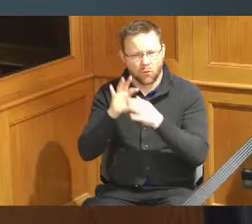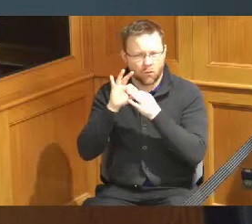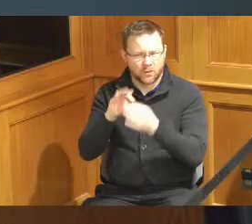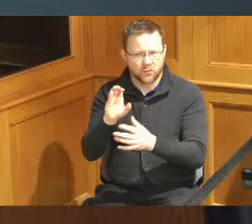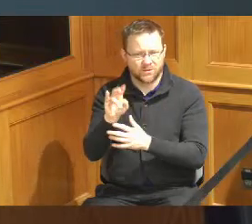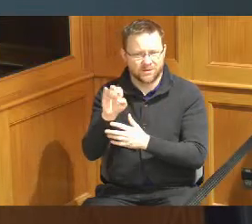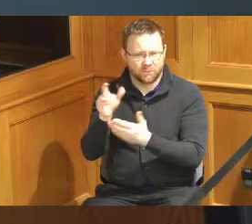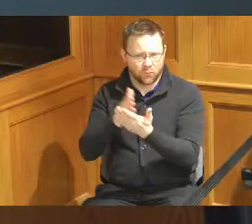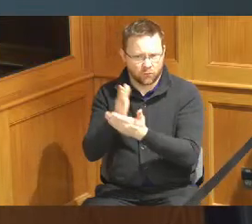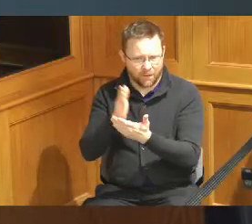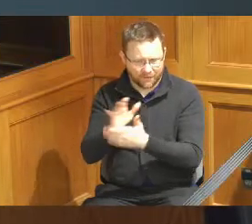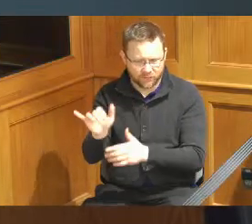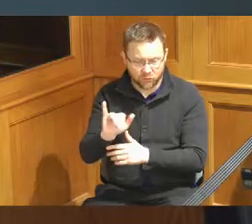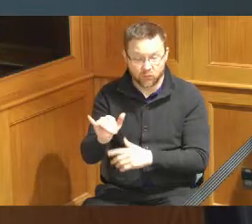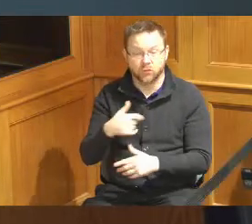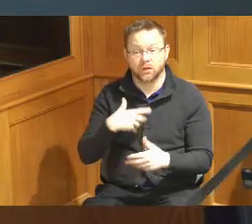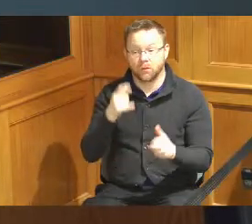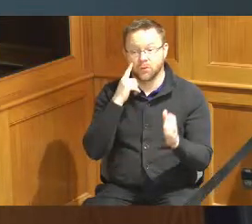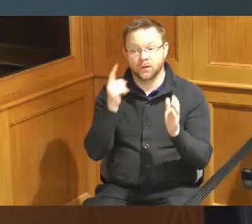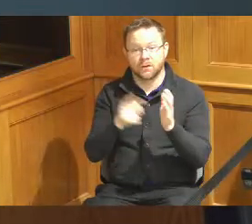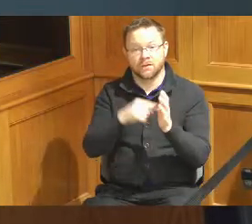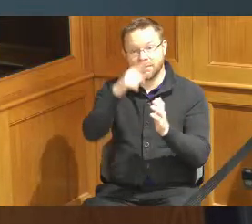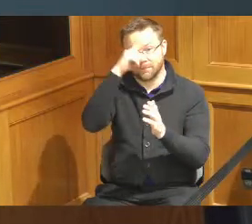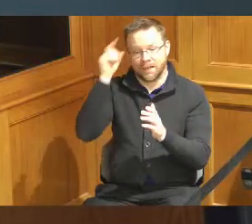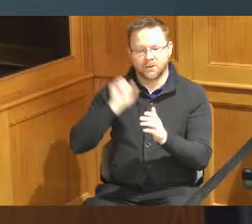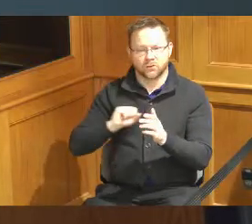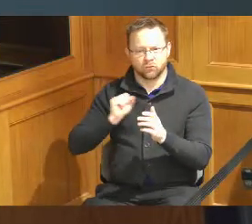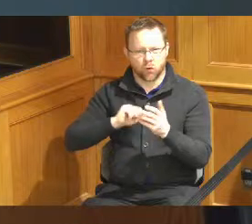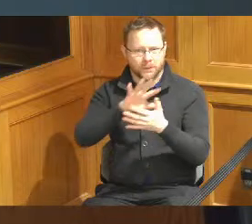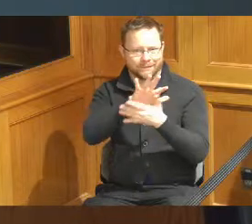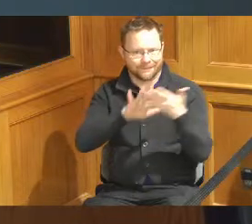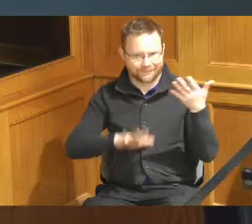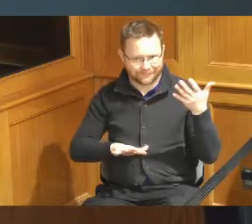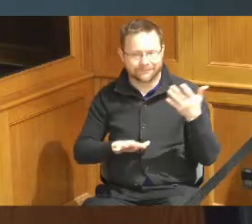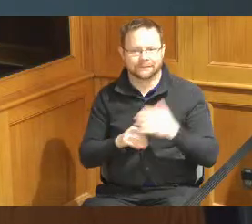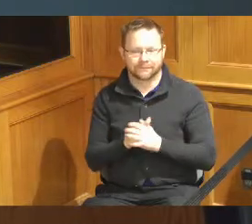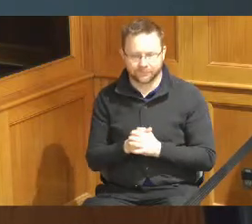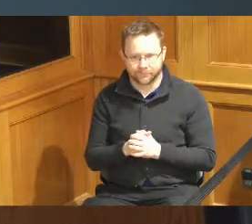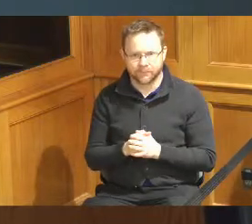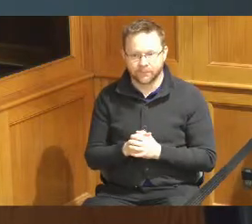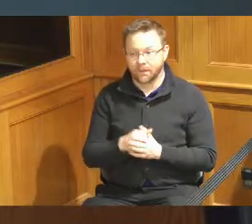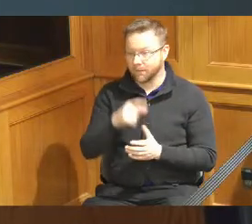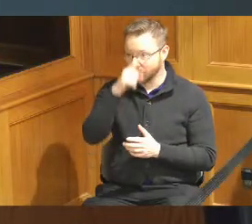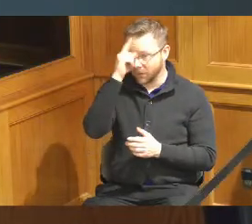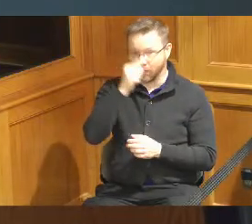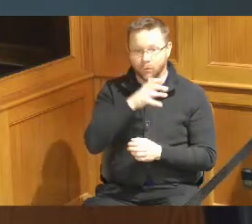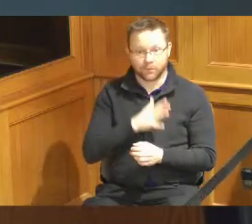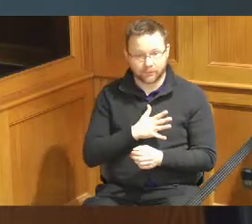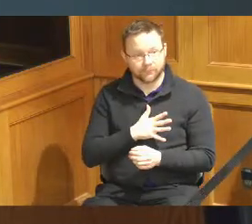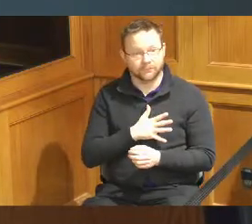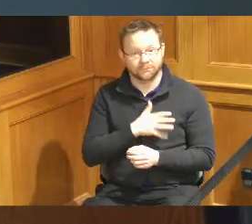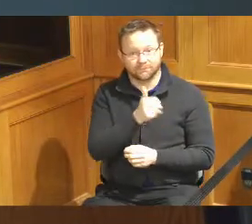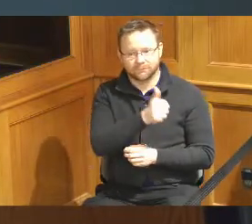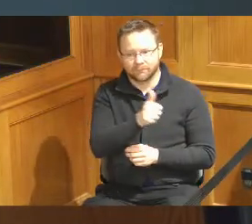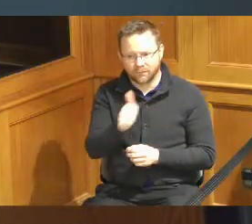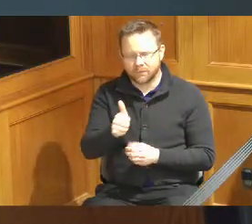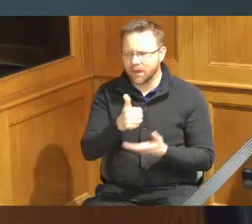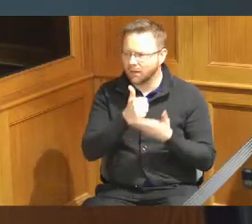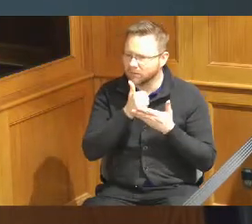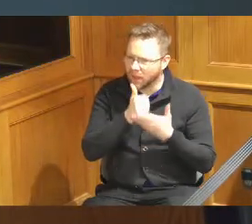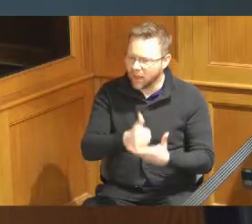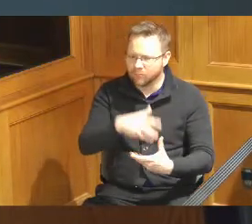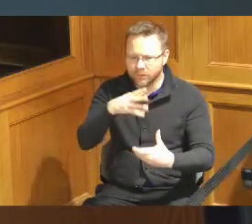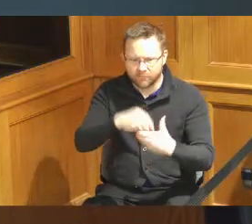I also wanted to acknowledge the Black sororities who have Black women who have helped and done